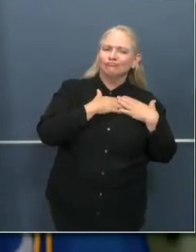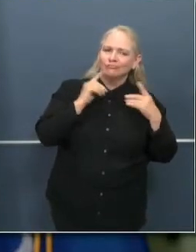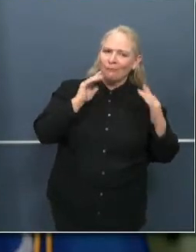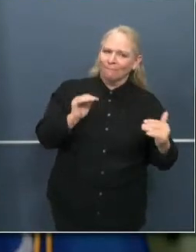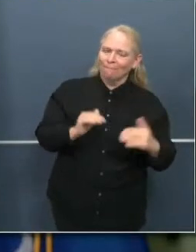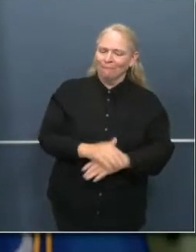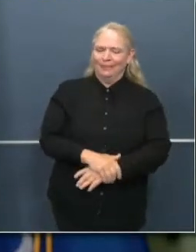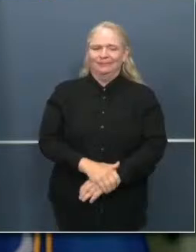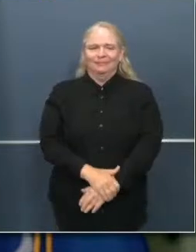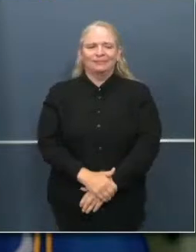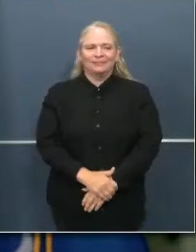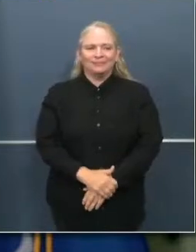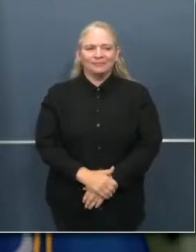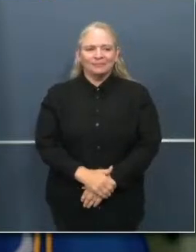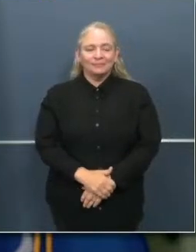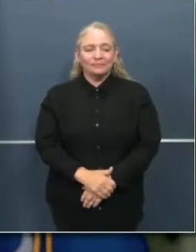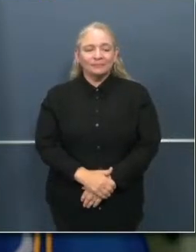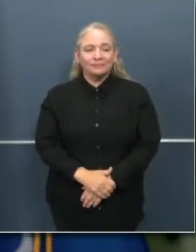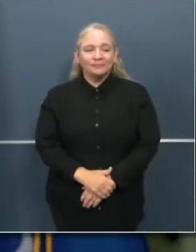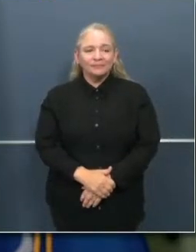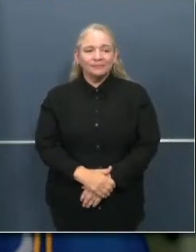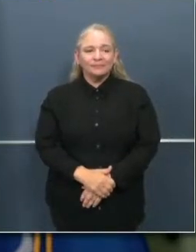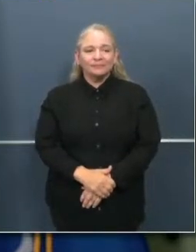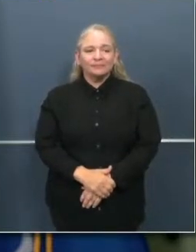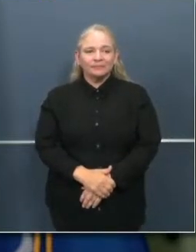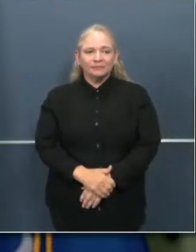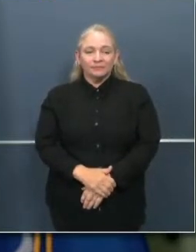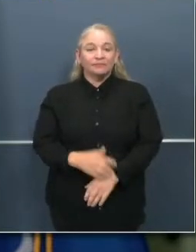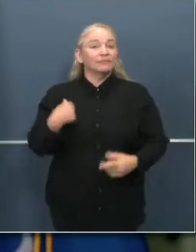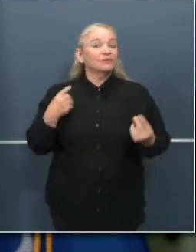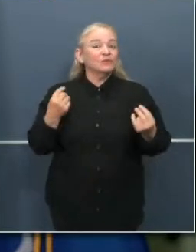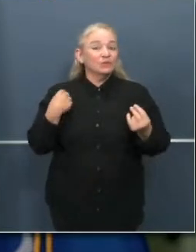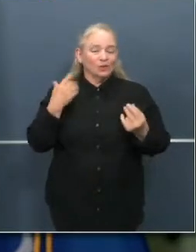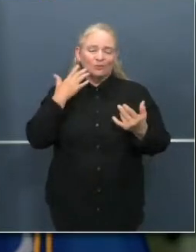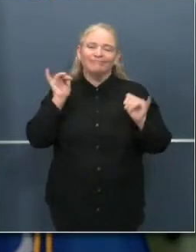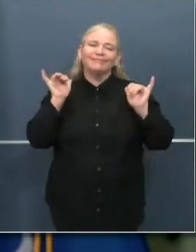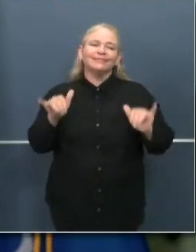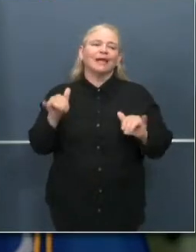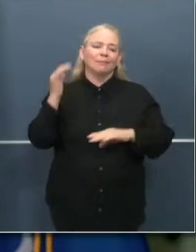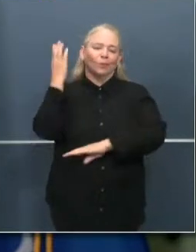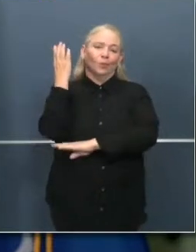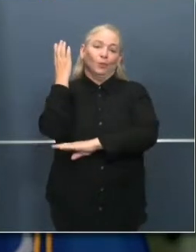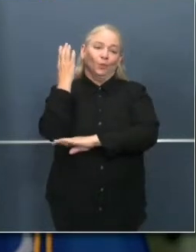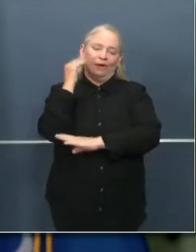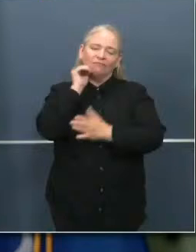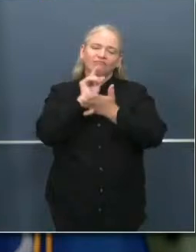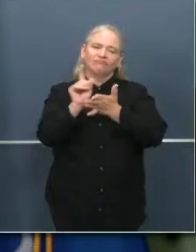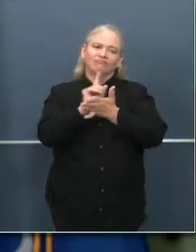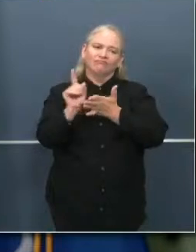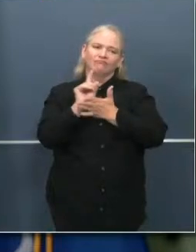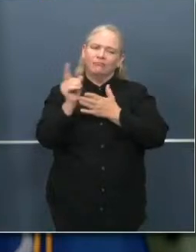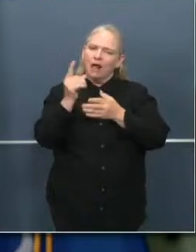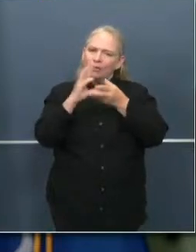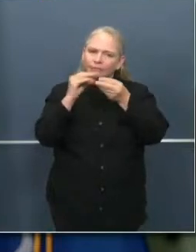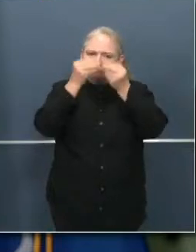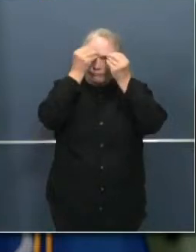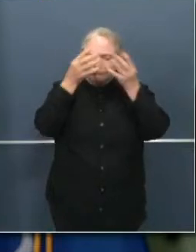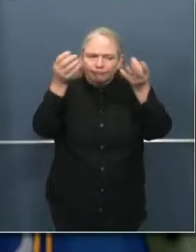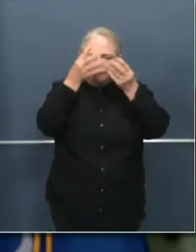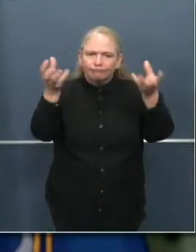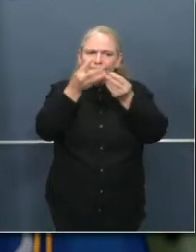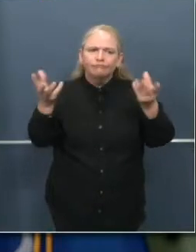that's update you on where we are as a state related to the pandemic and where we're going. Tell you a little bit about what we